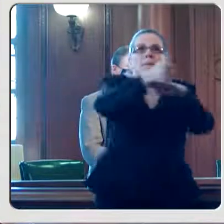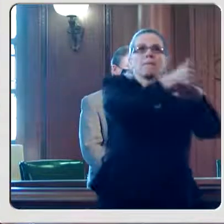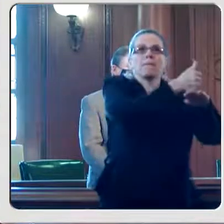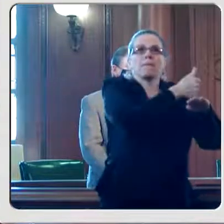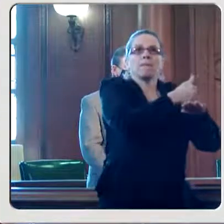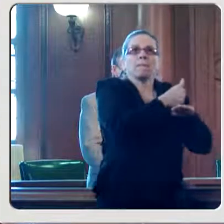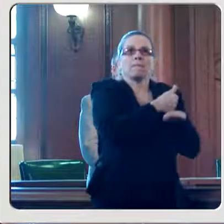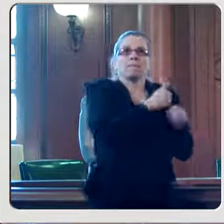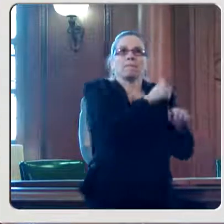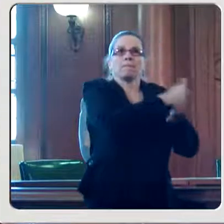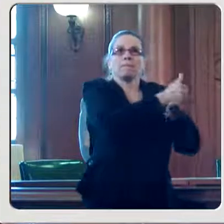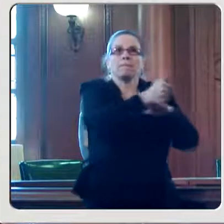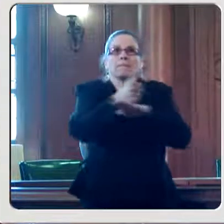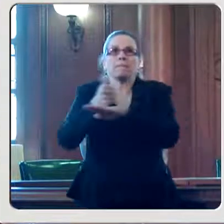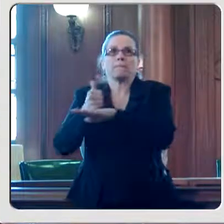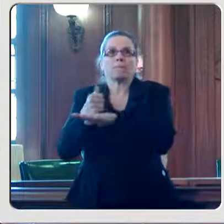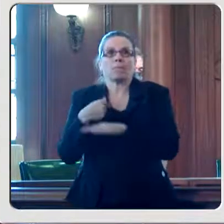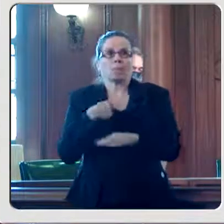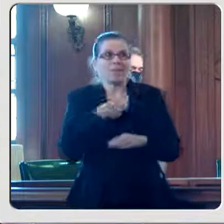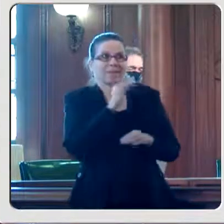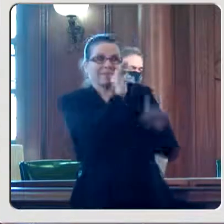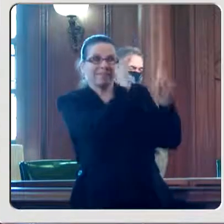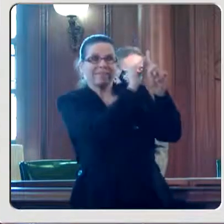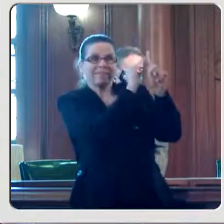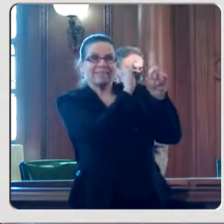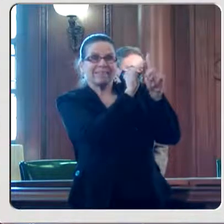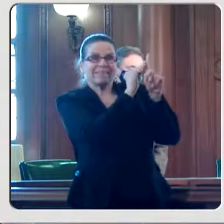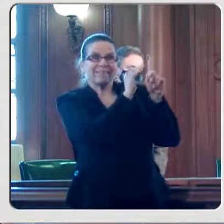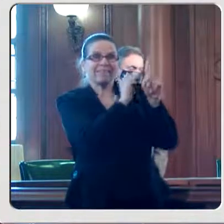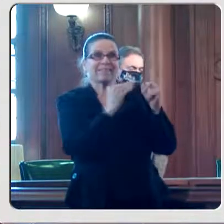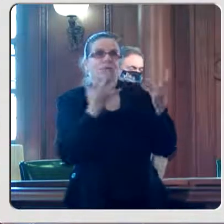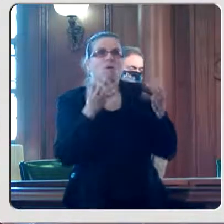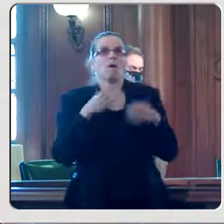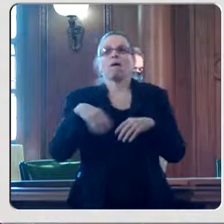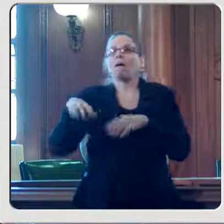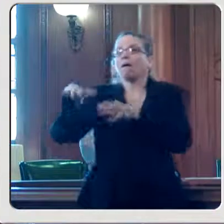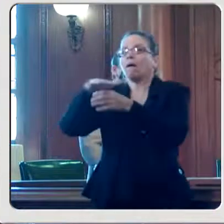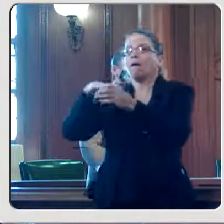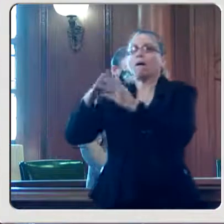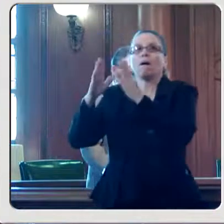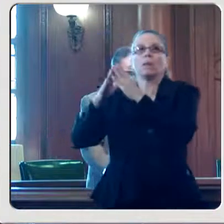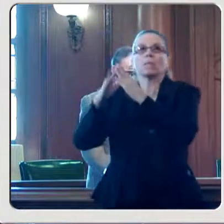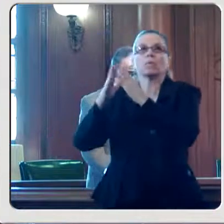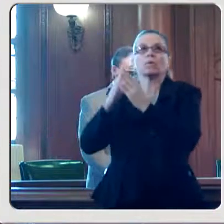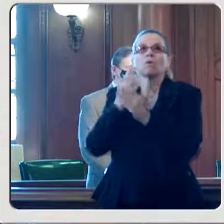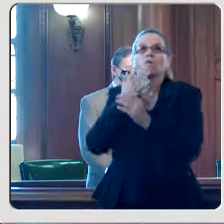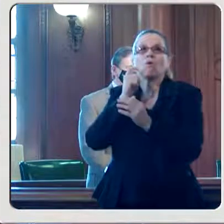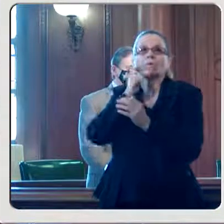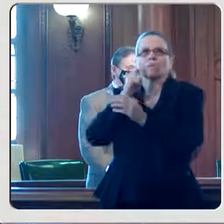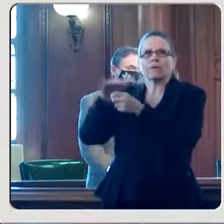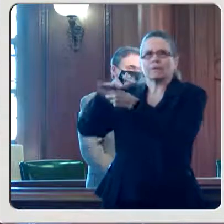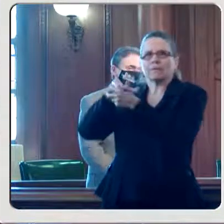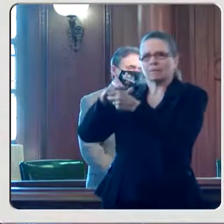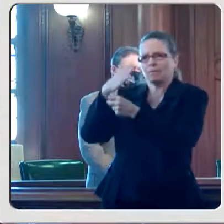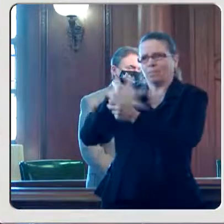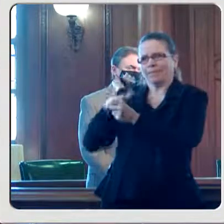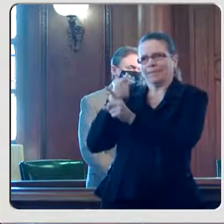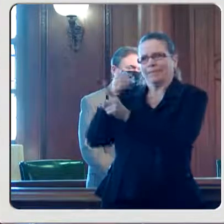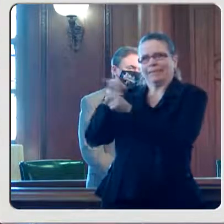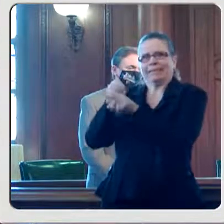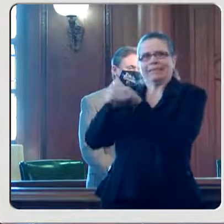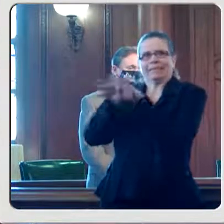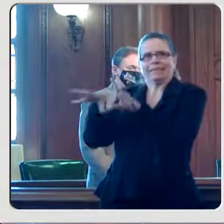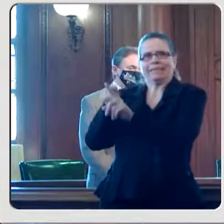promote and ask that communities of color and those areas in our city where we have a high poverty rate